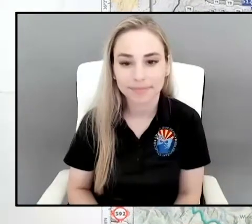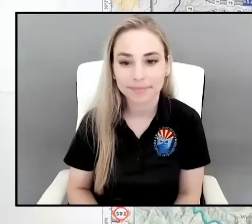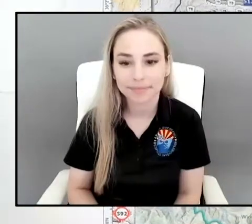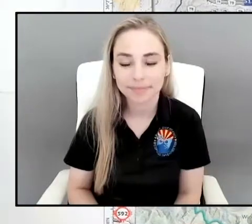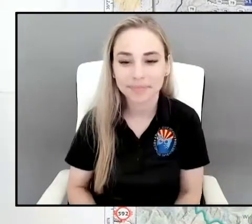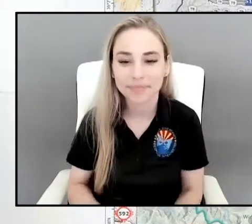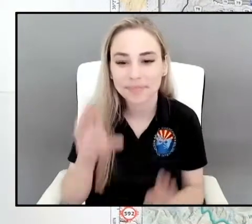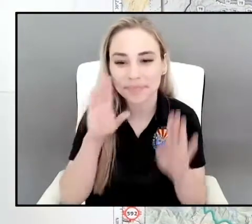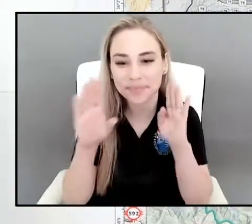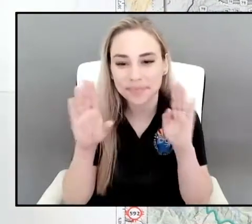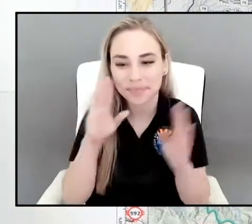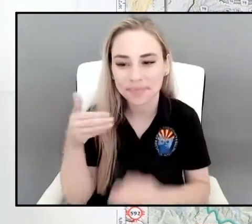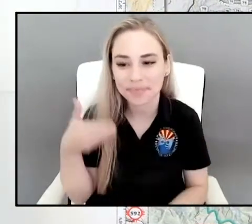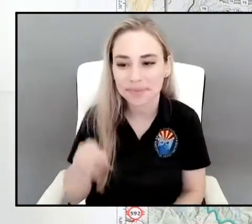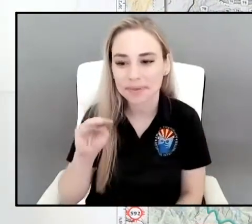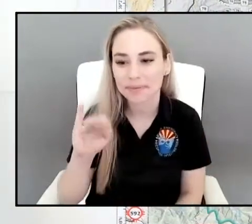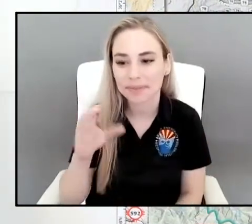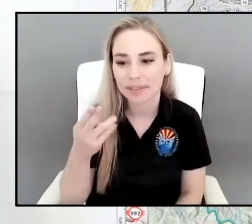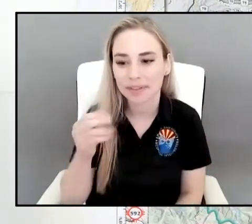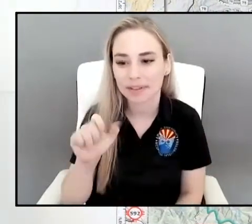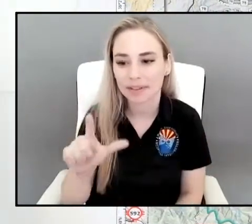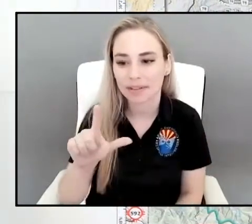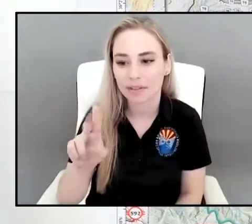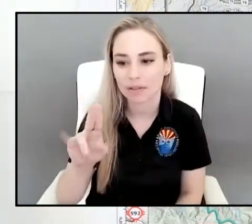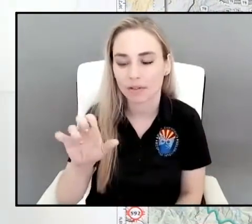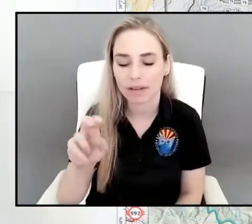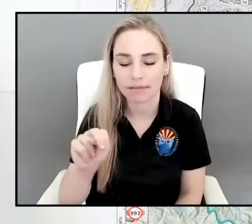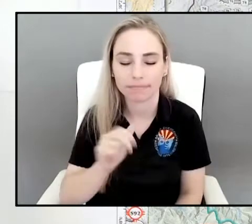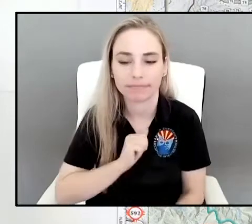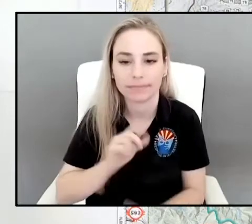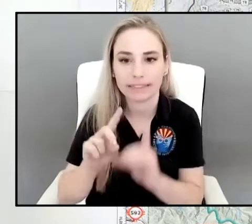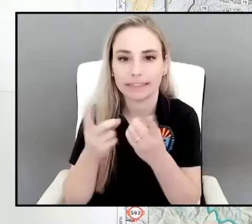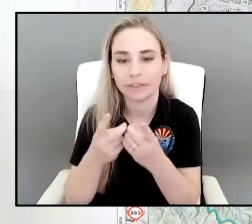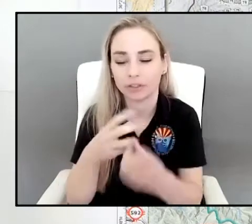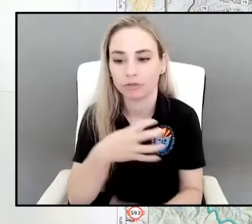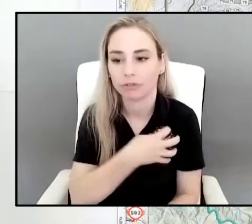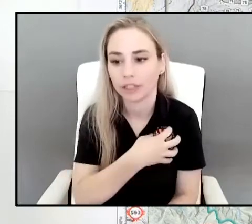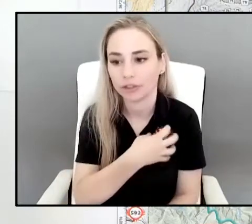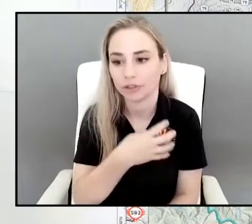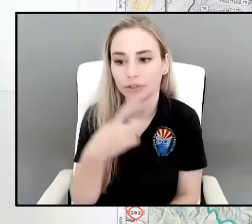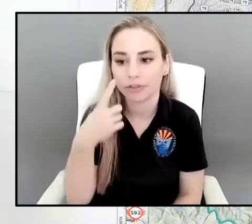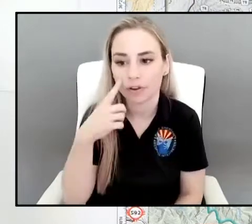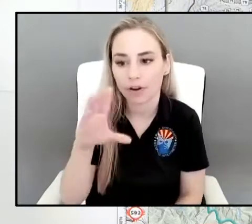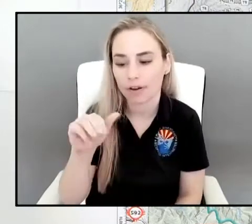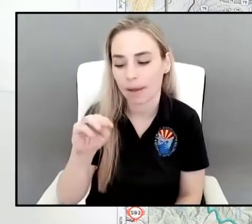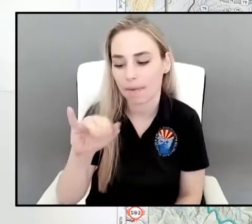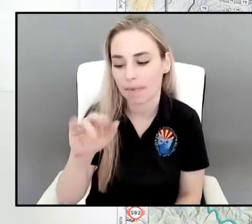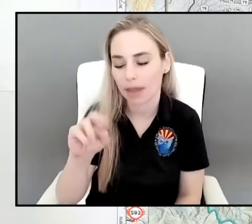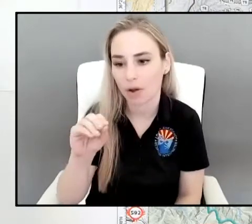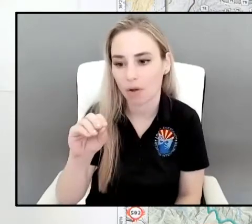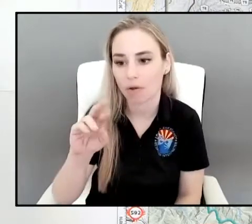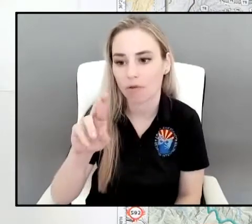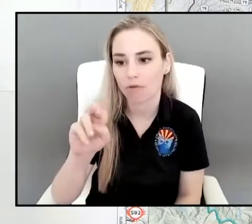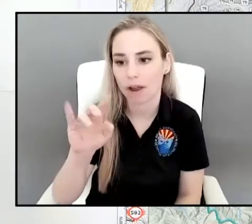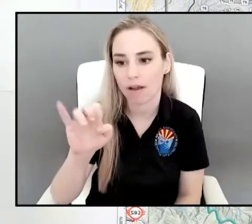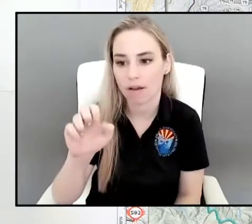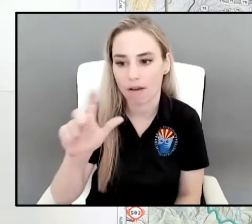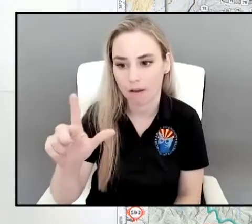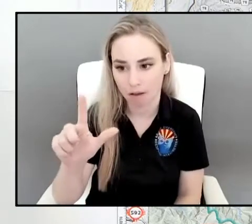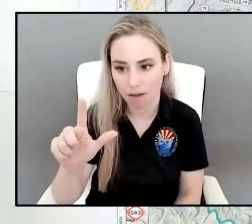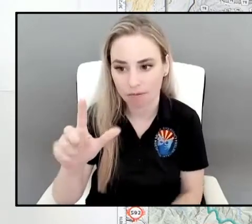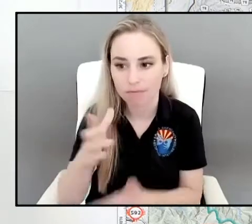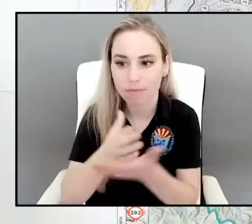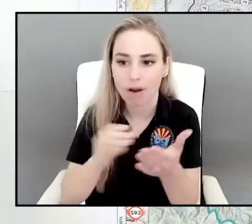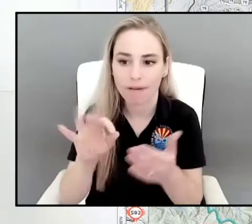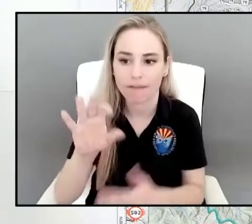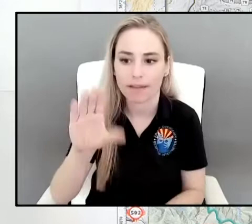Hello, my name is Michael Lujan, and I'm the District Ranger on the Camino Ranger District of the Carson National Forest. And today I just wanted to take a